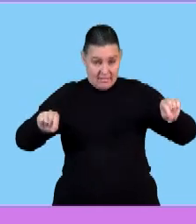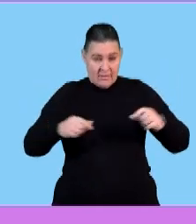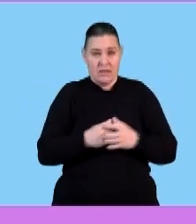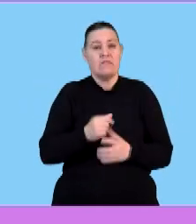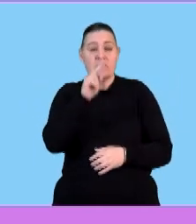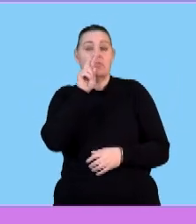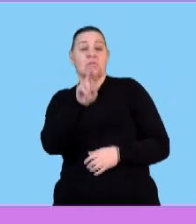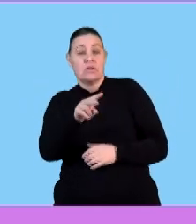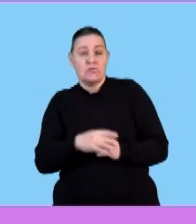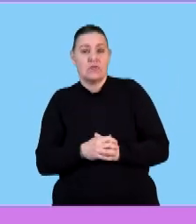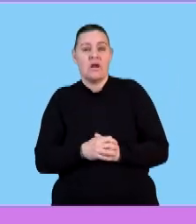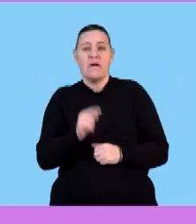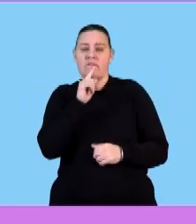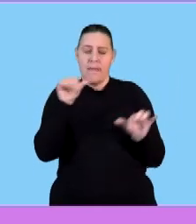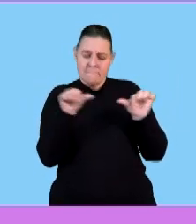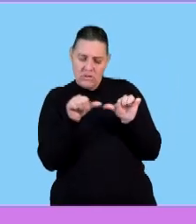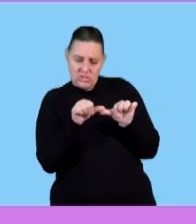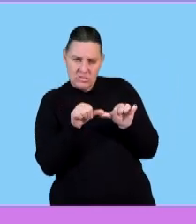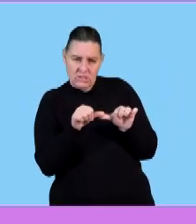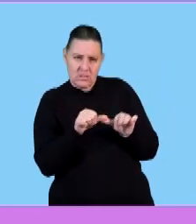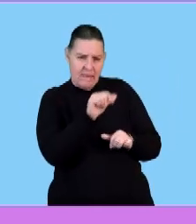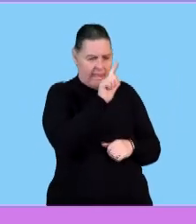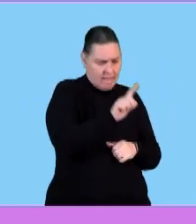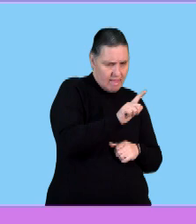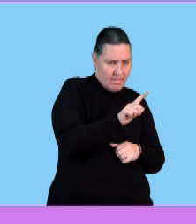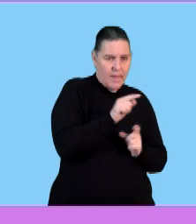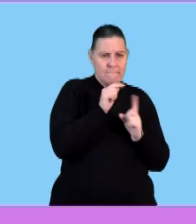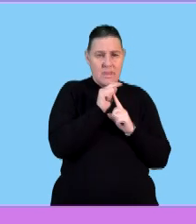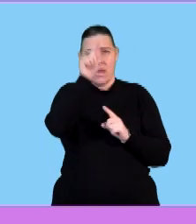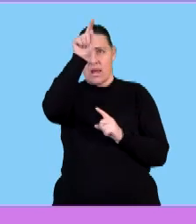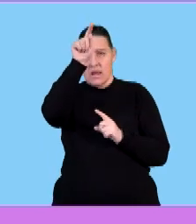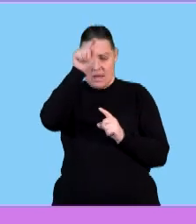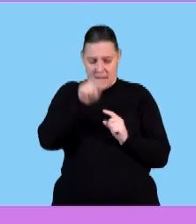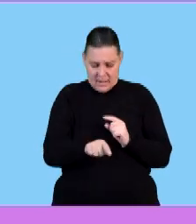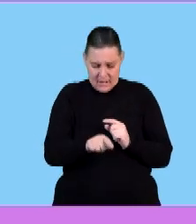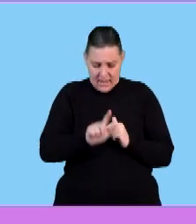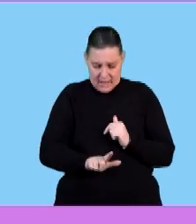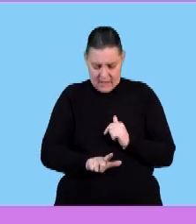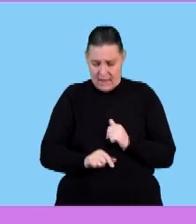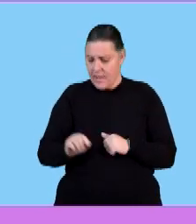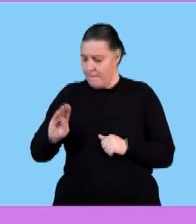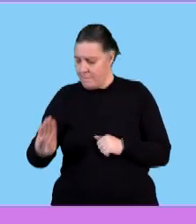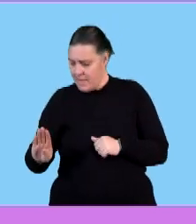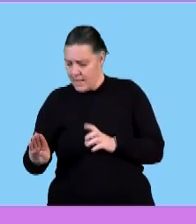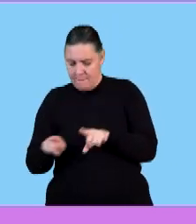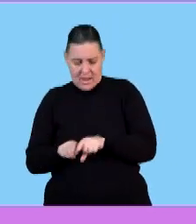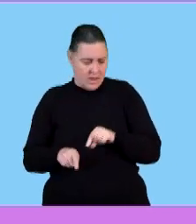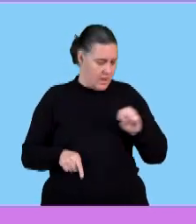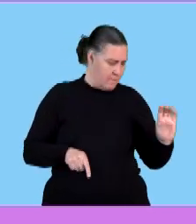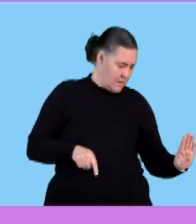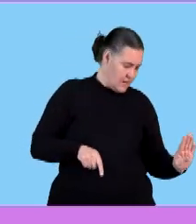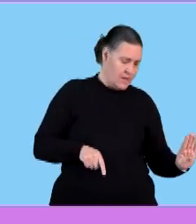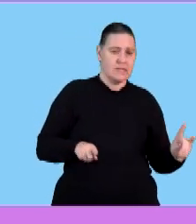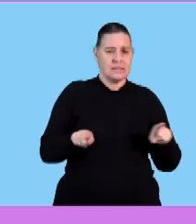equal. So looking at this, if this measures L, that should measure L. And if that measures B, this should